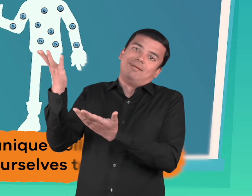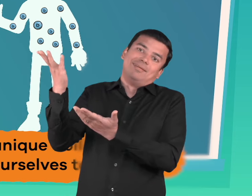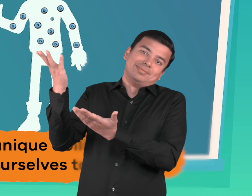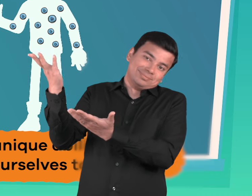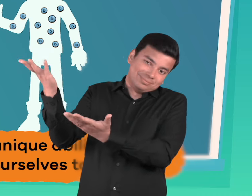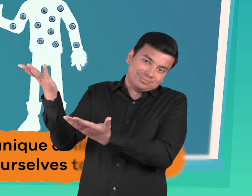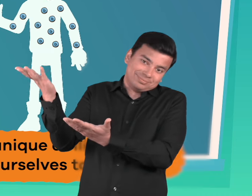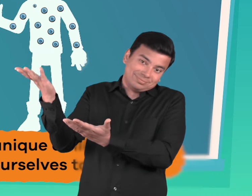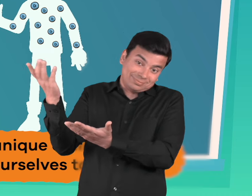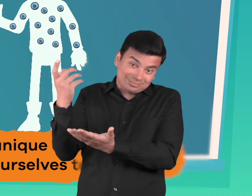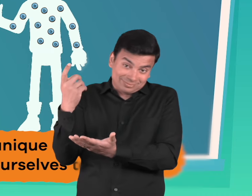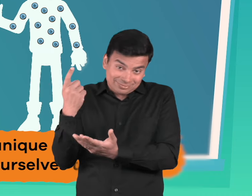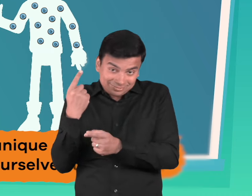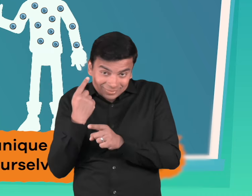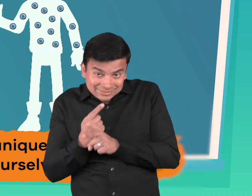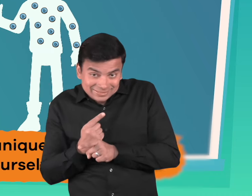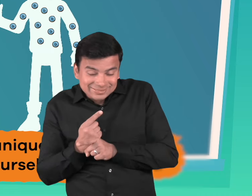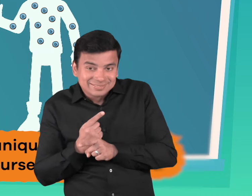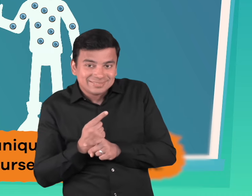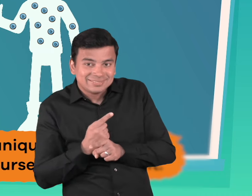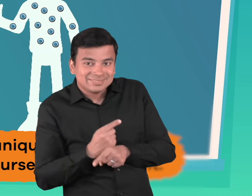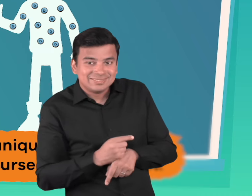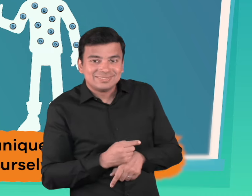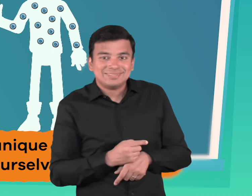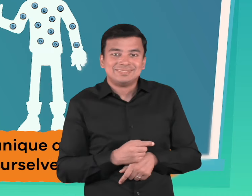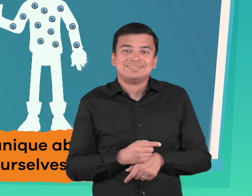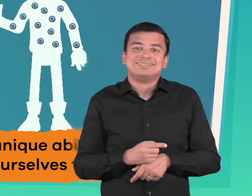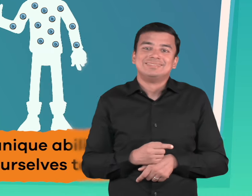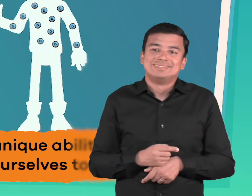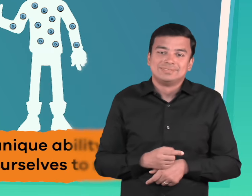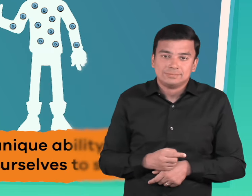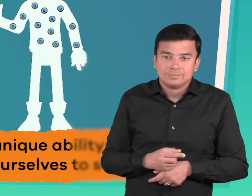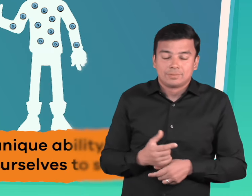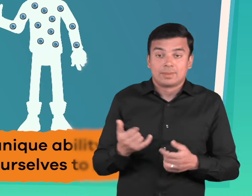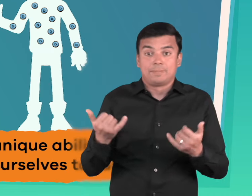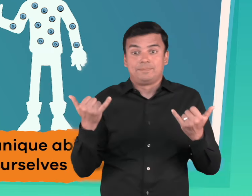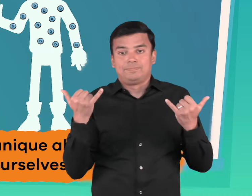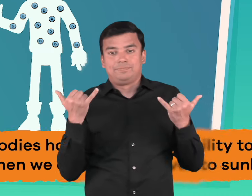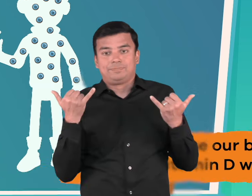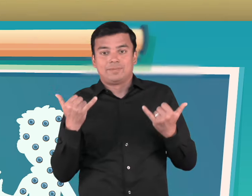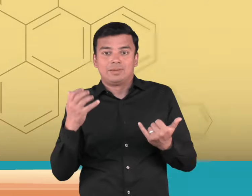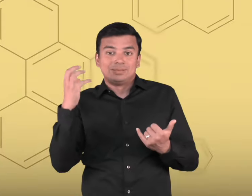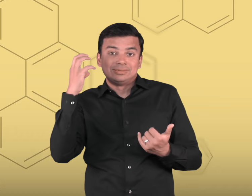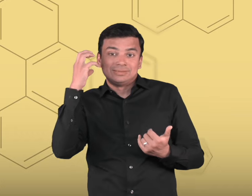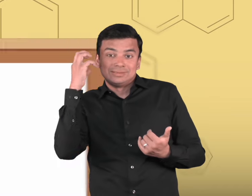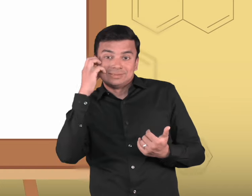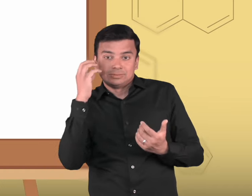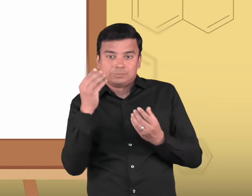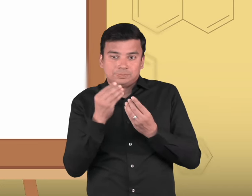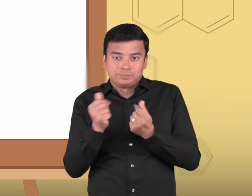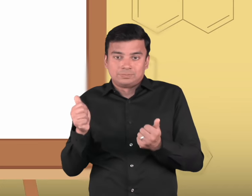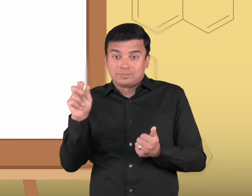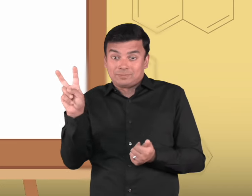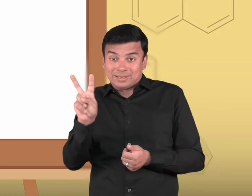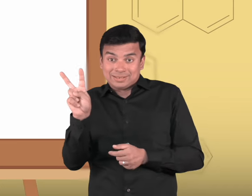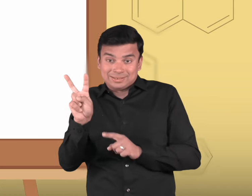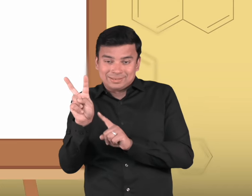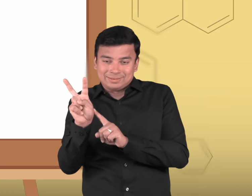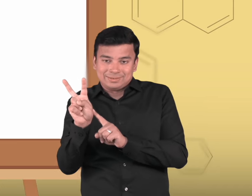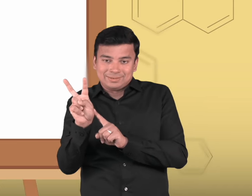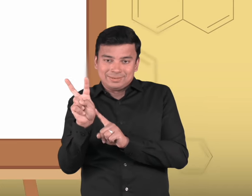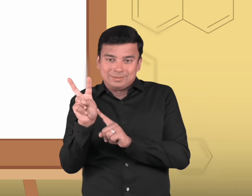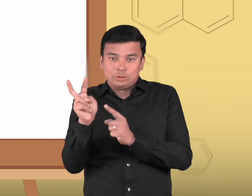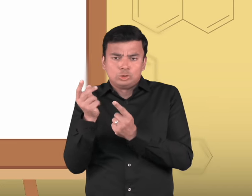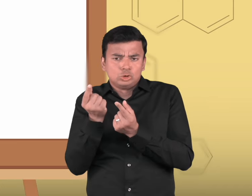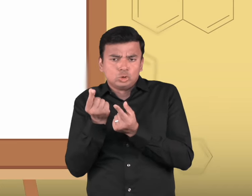ourselves to sunlight now that's pretty cool right here is a list of all the fat